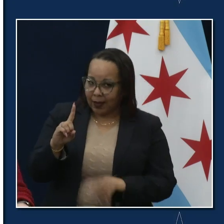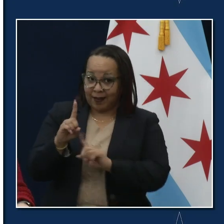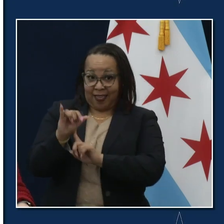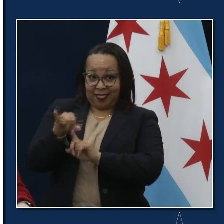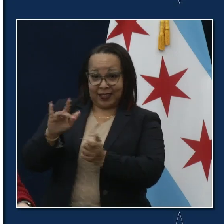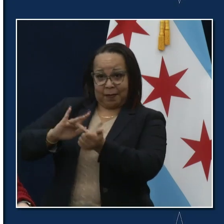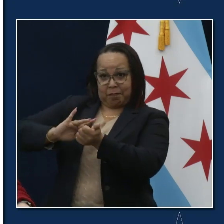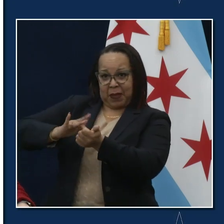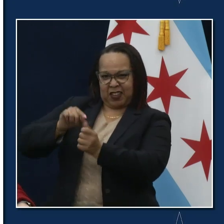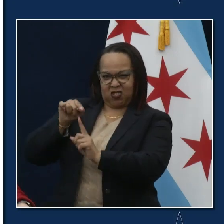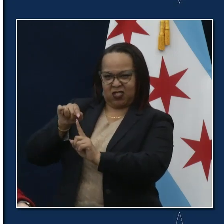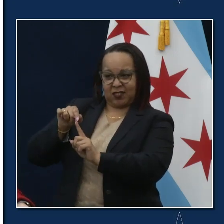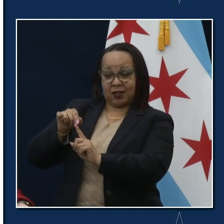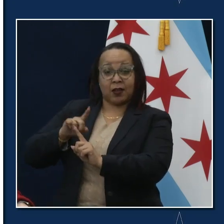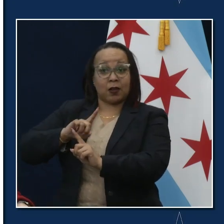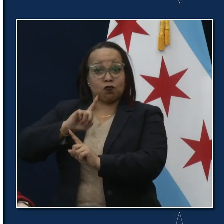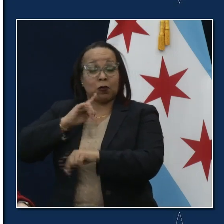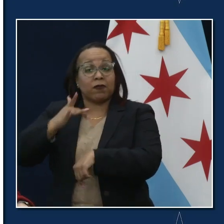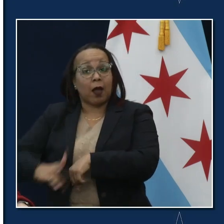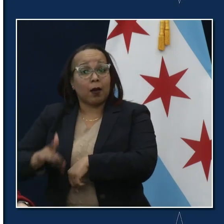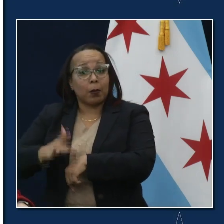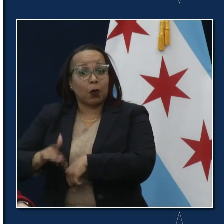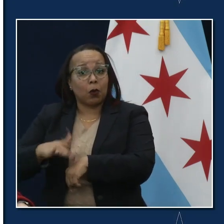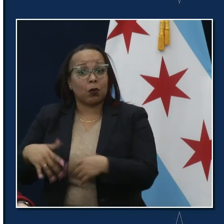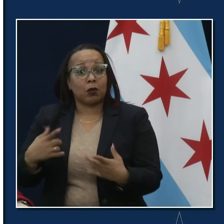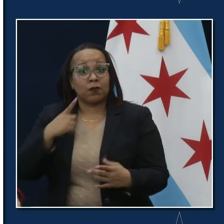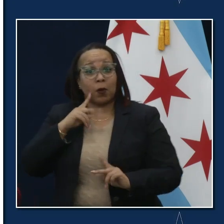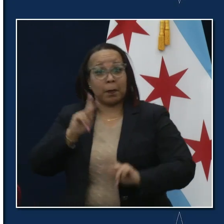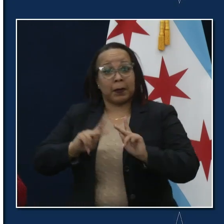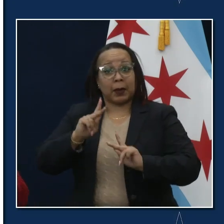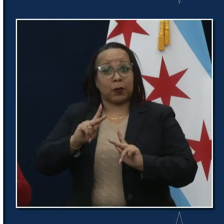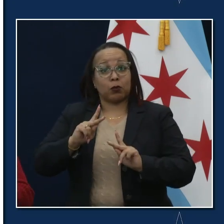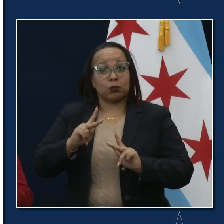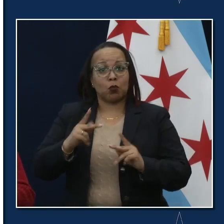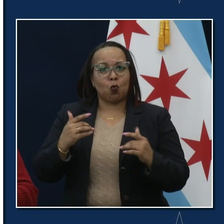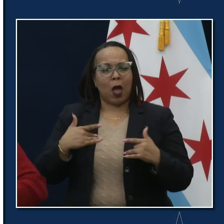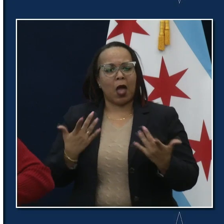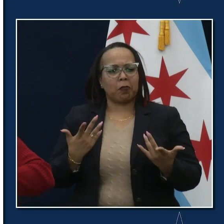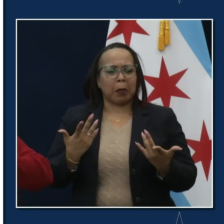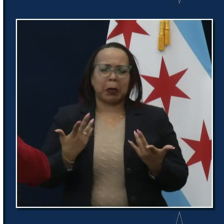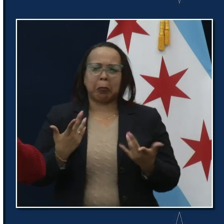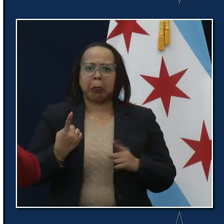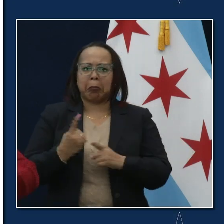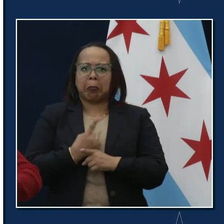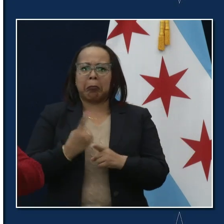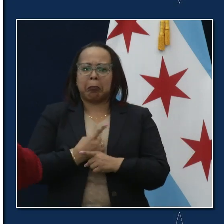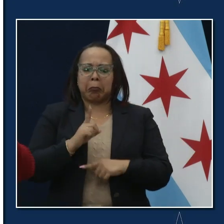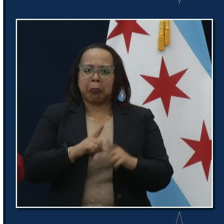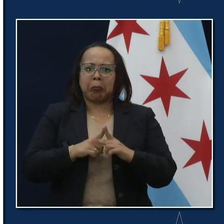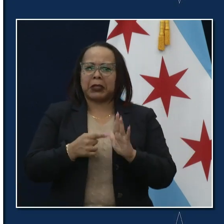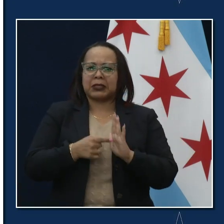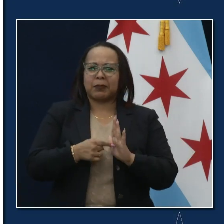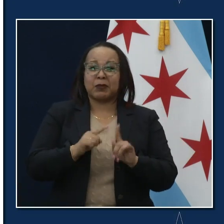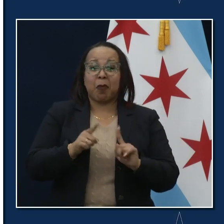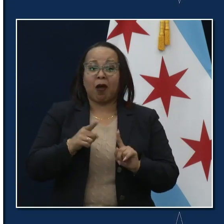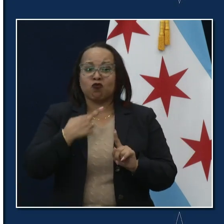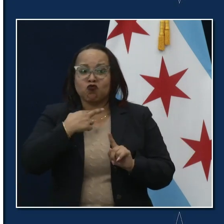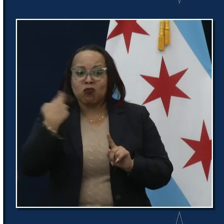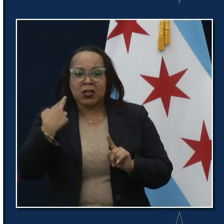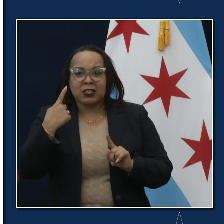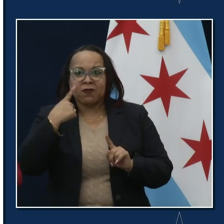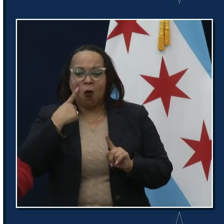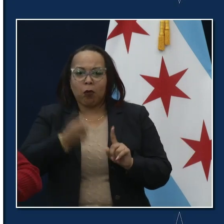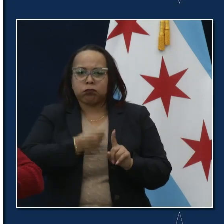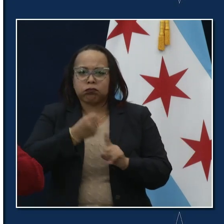the medication that is available for people who have mild symptoms but are at high risk for getting